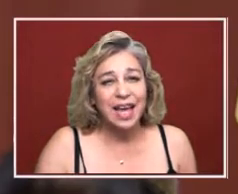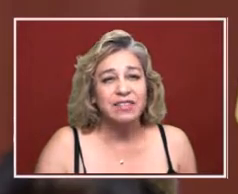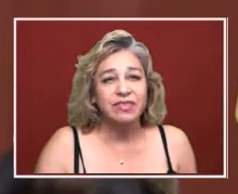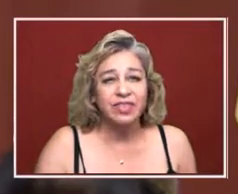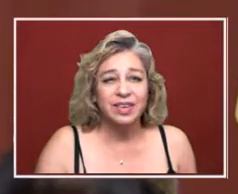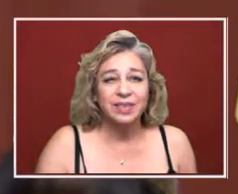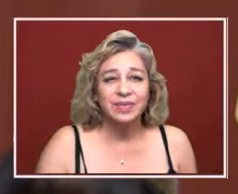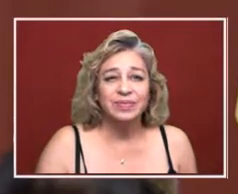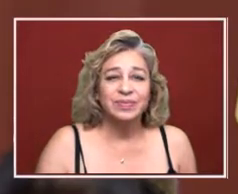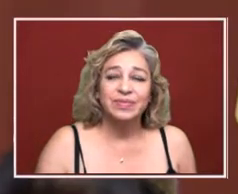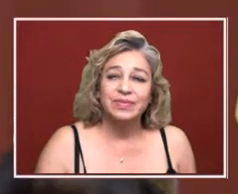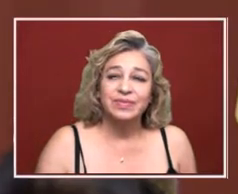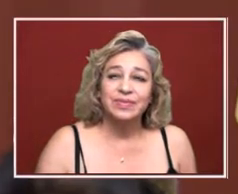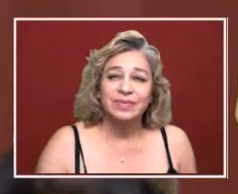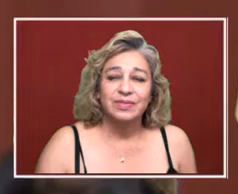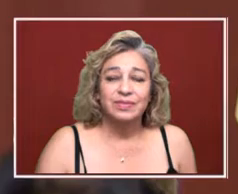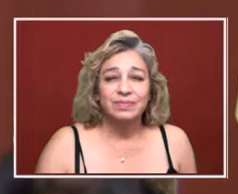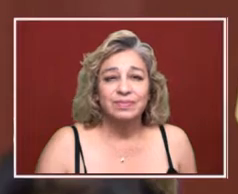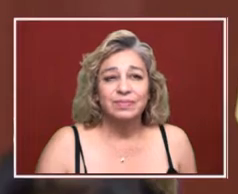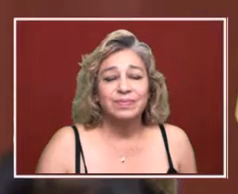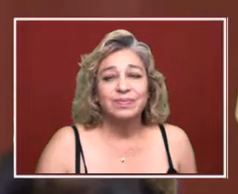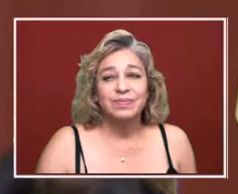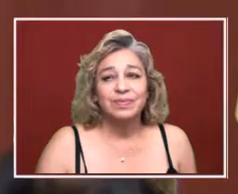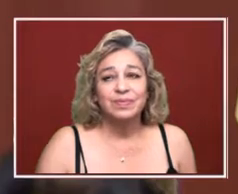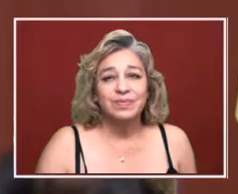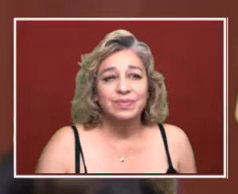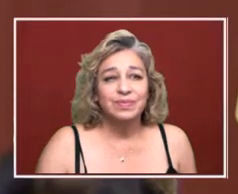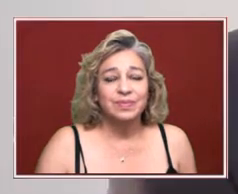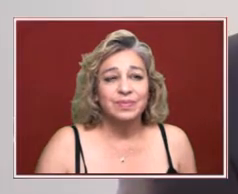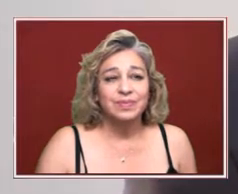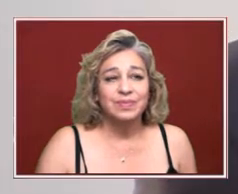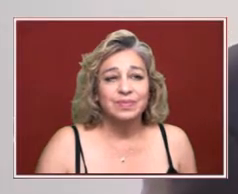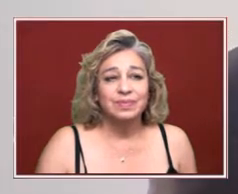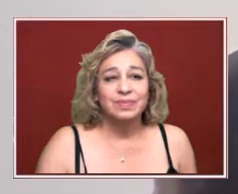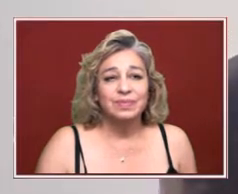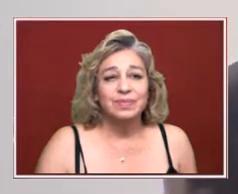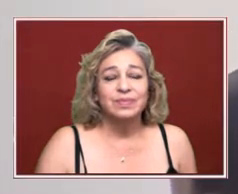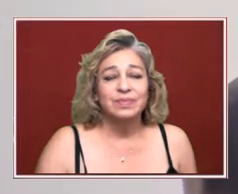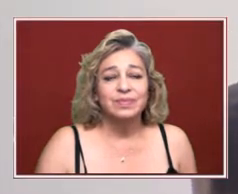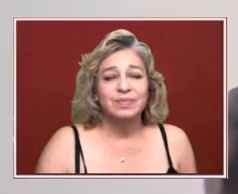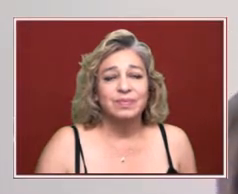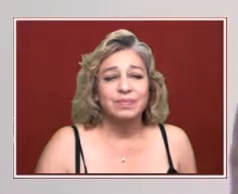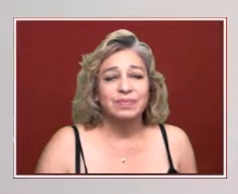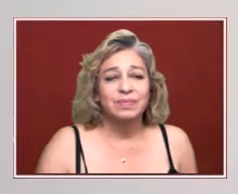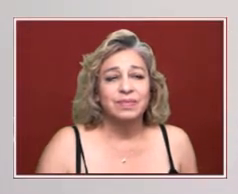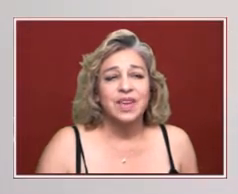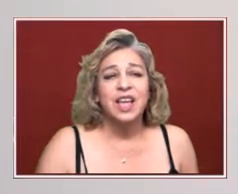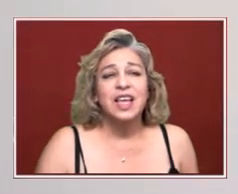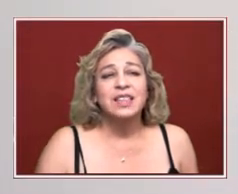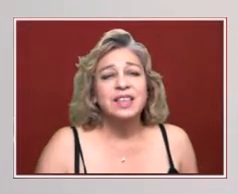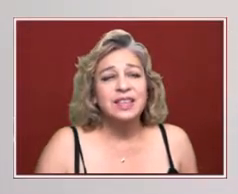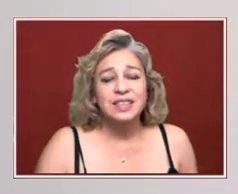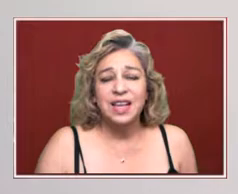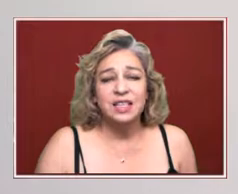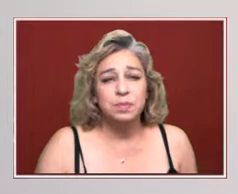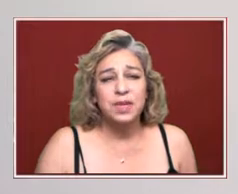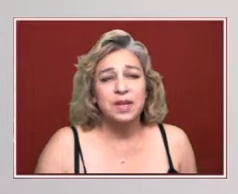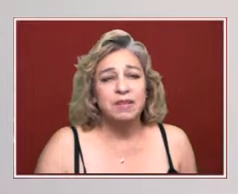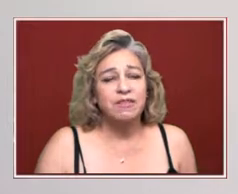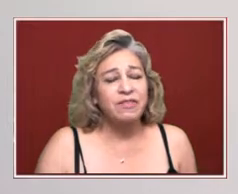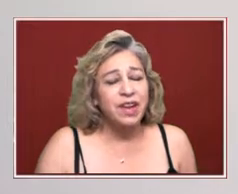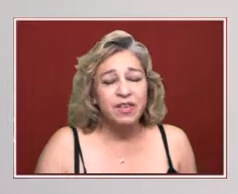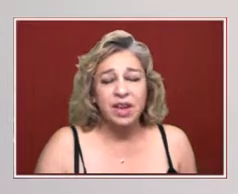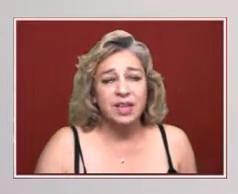public life. Esto ha sido muy importante. This has